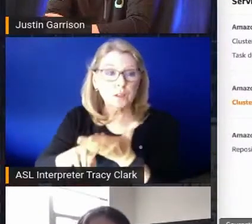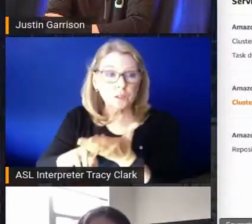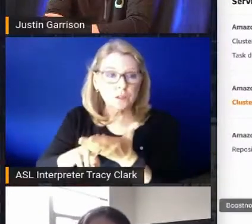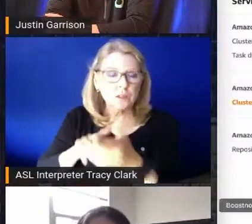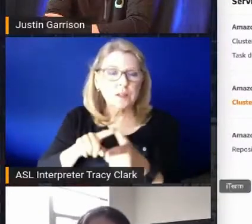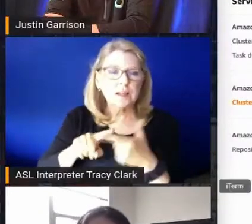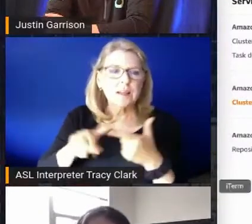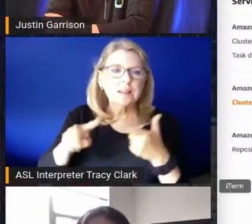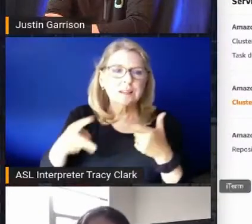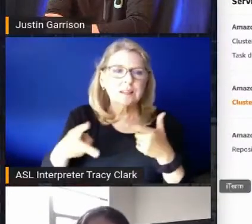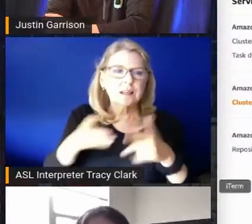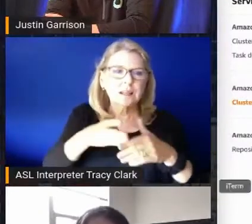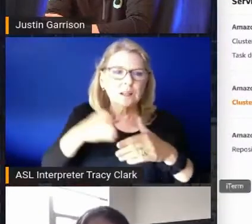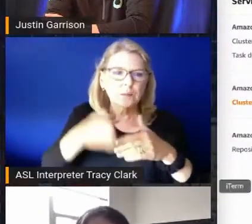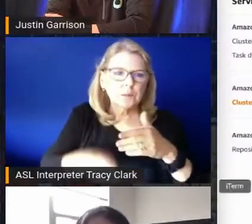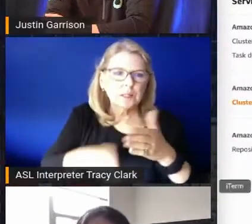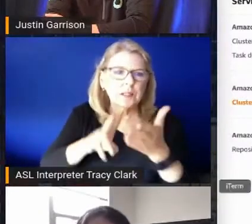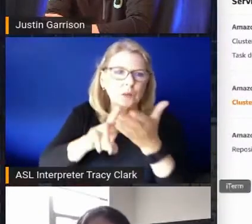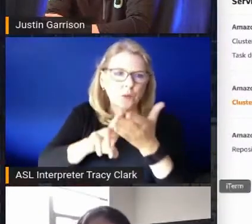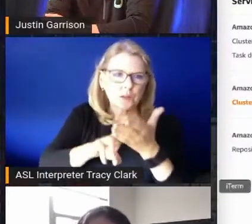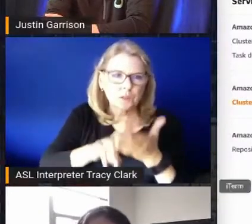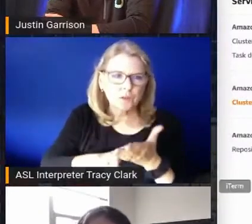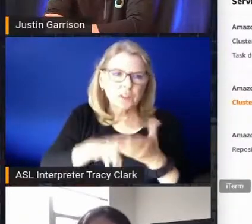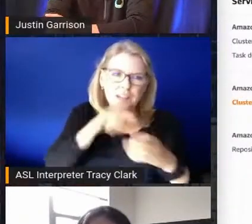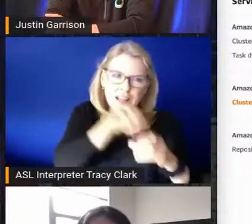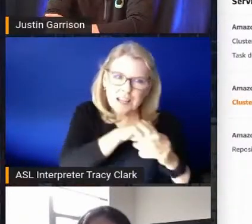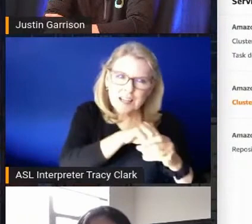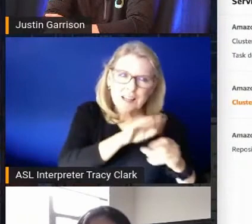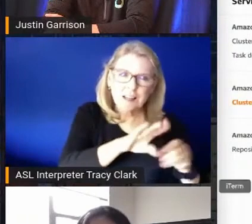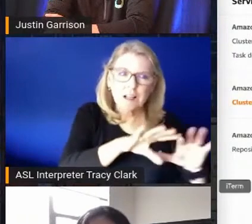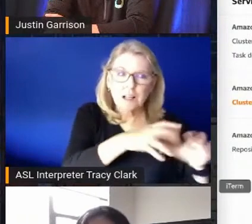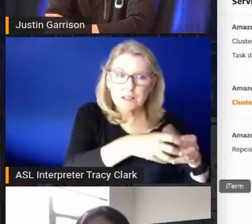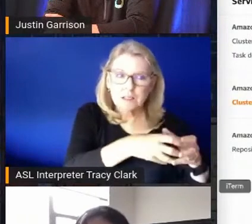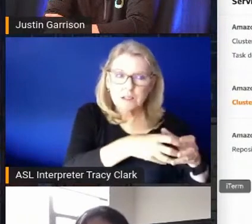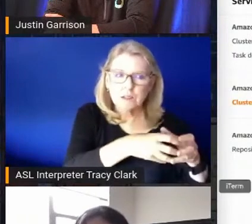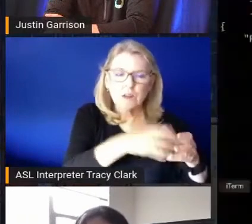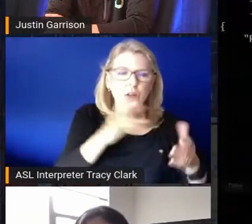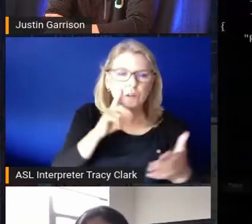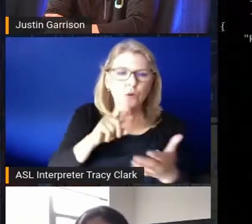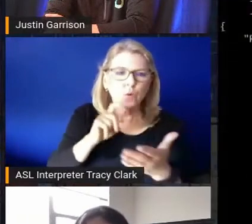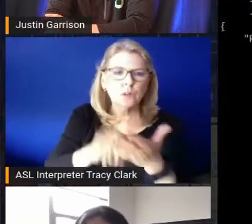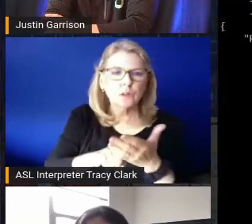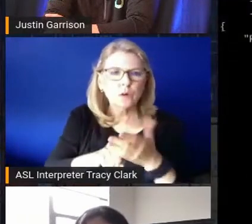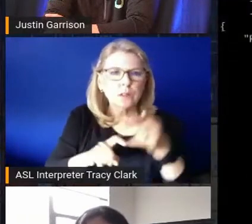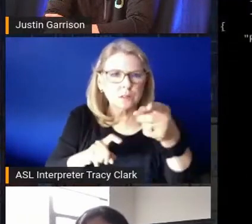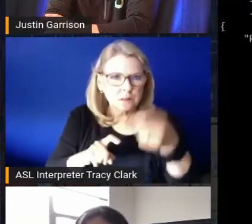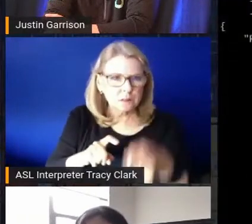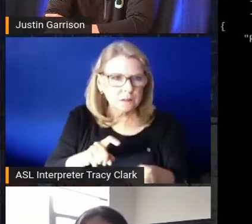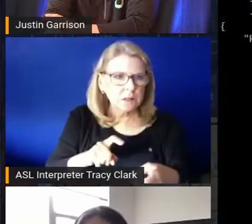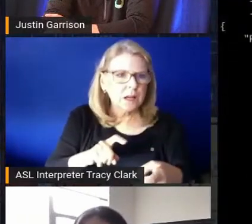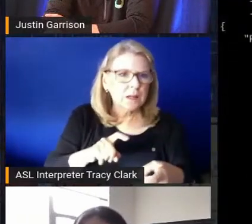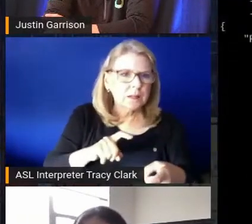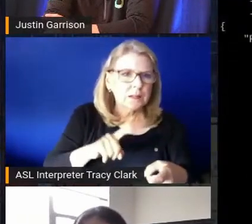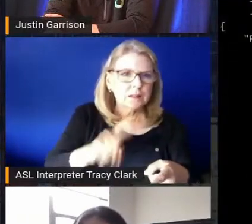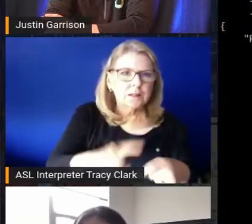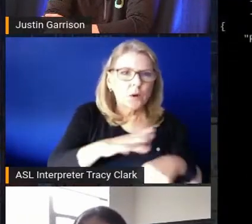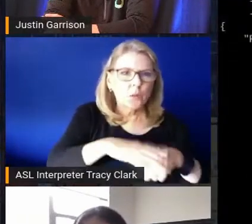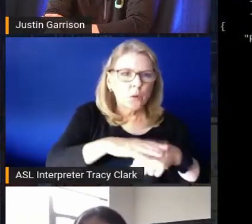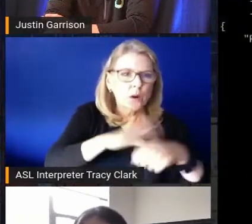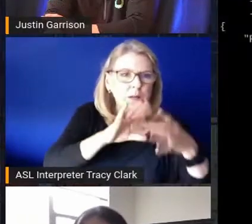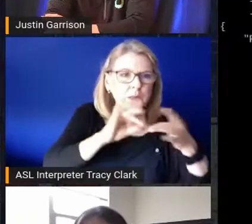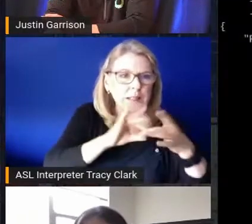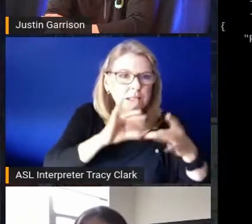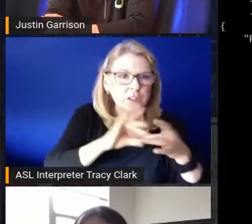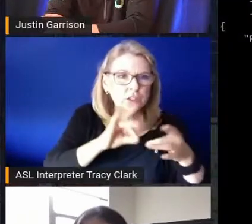the registration in your cluster. So you're going to notice that there's this warning message and a download button. So you